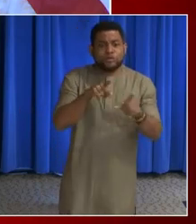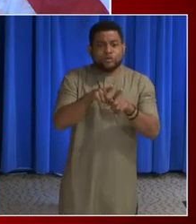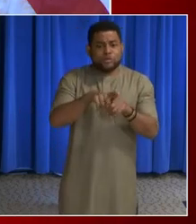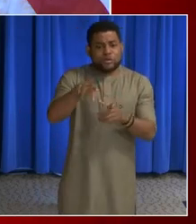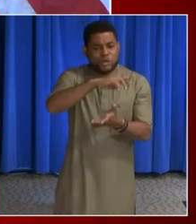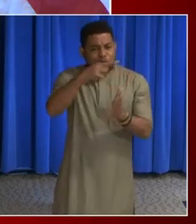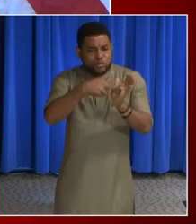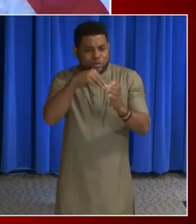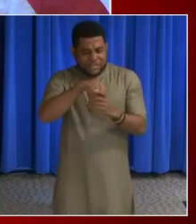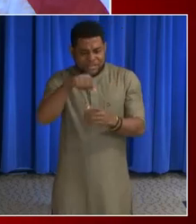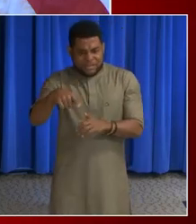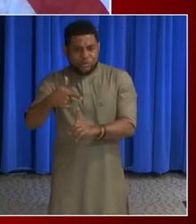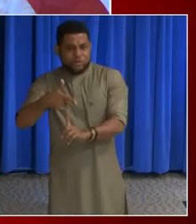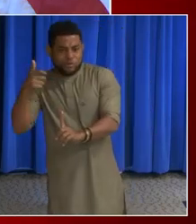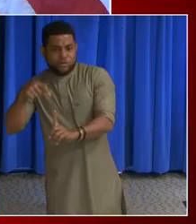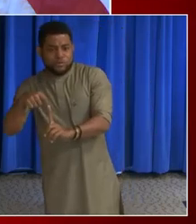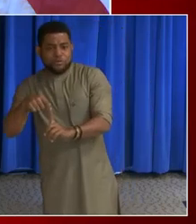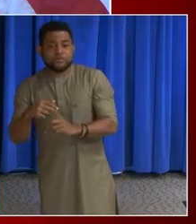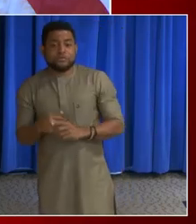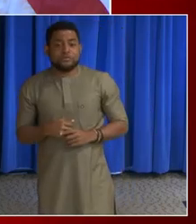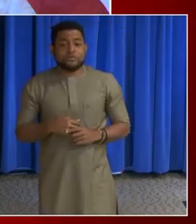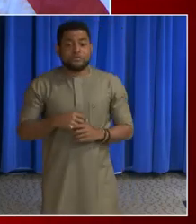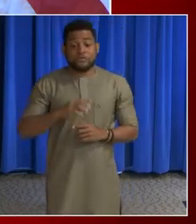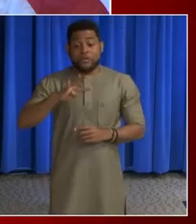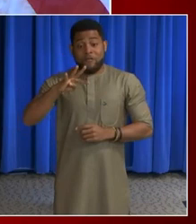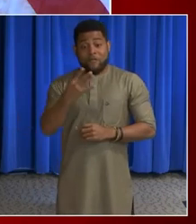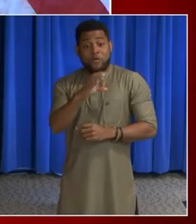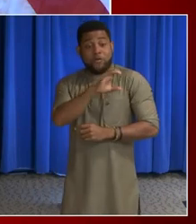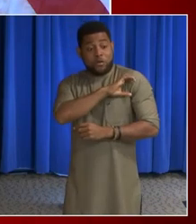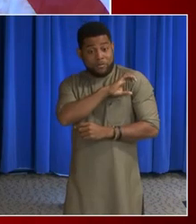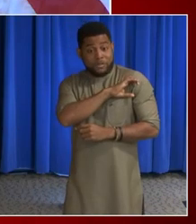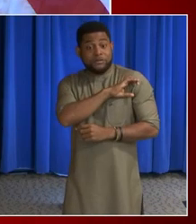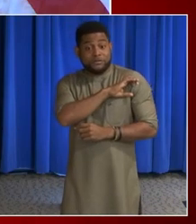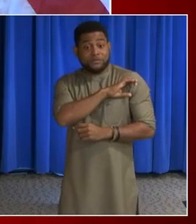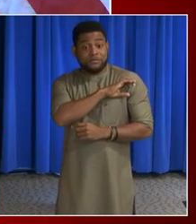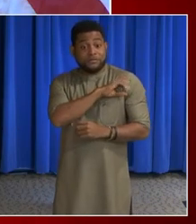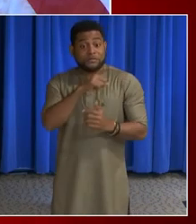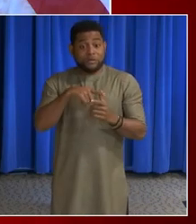A 4th District Sergeant spotted the car, activated his emergency lights and